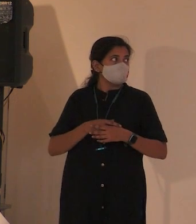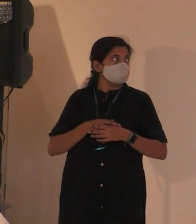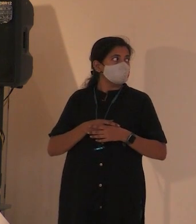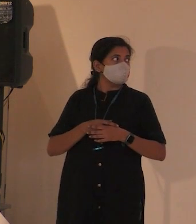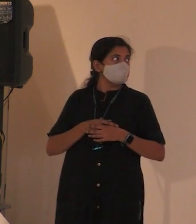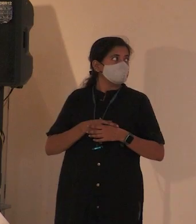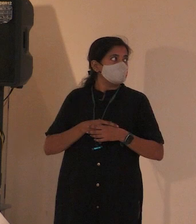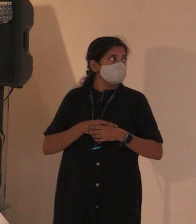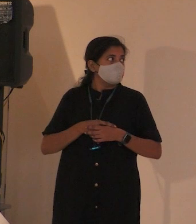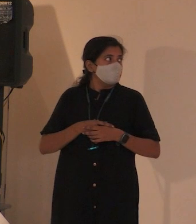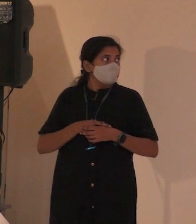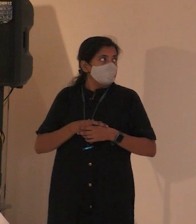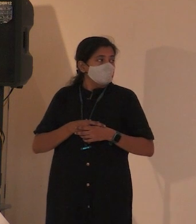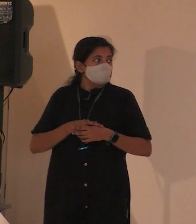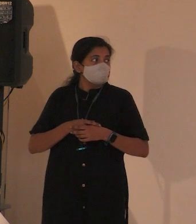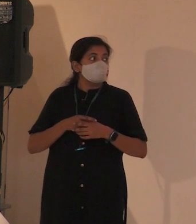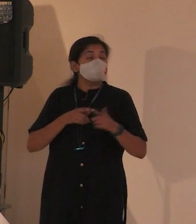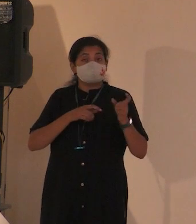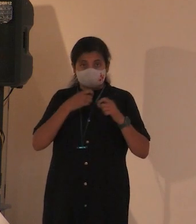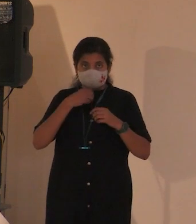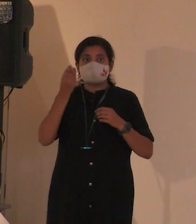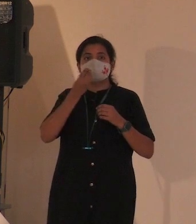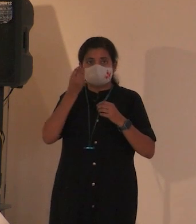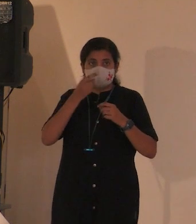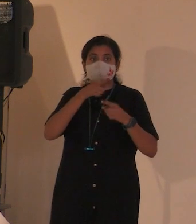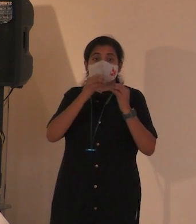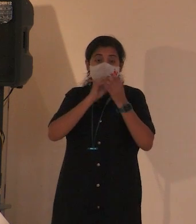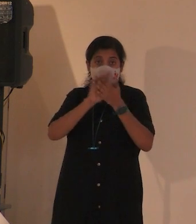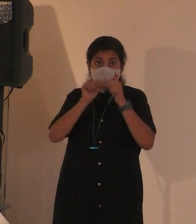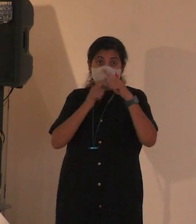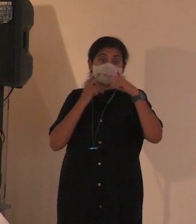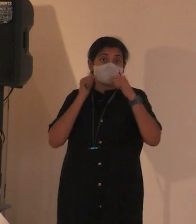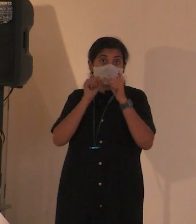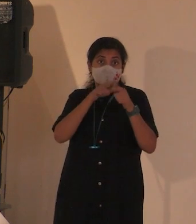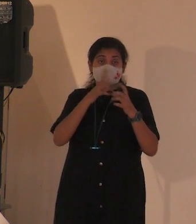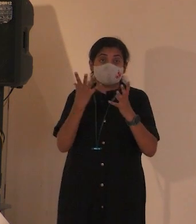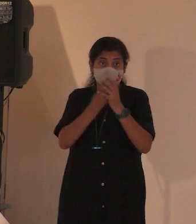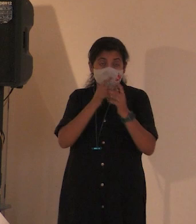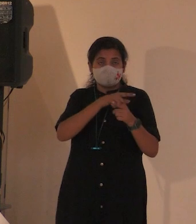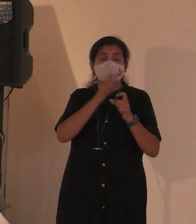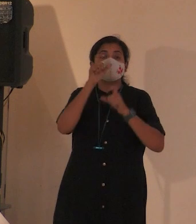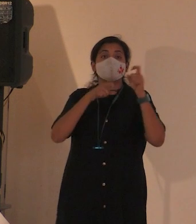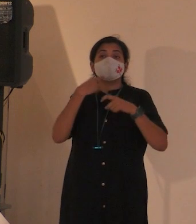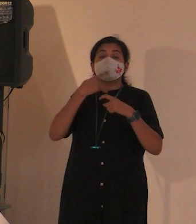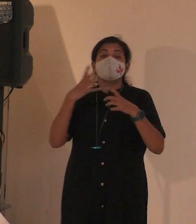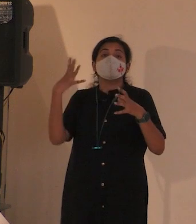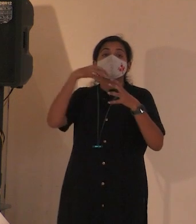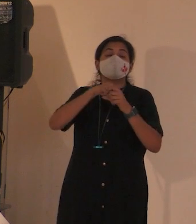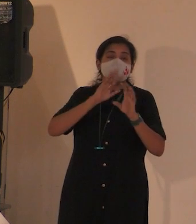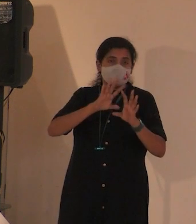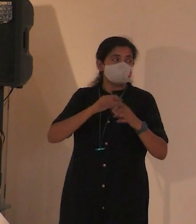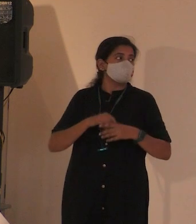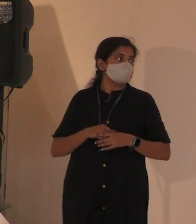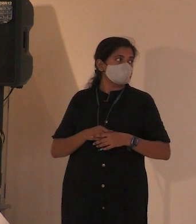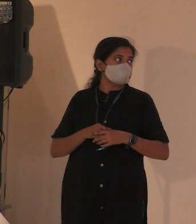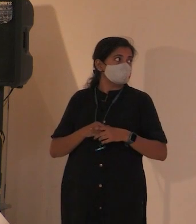such. We had the Major General S.L. Bhatia collection, that is the primary collection on which everything in our museum is built. So